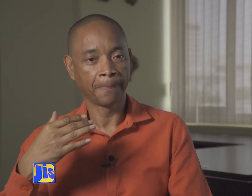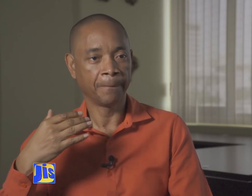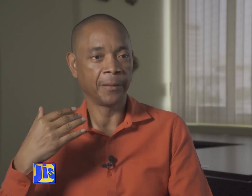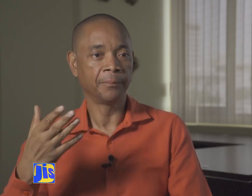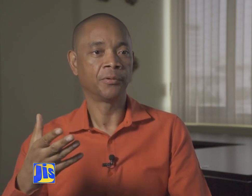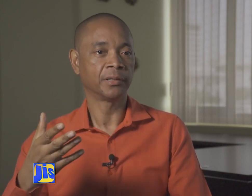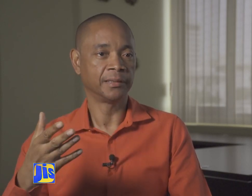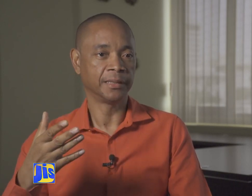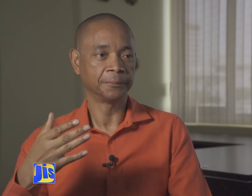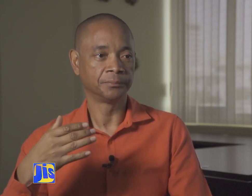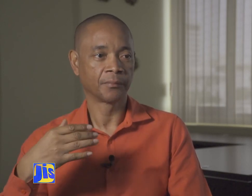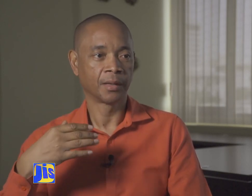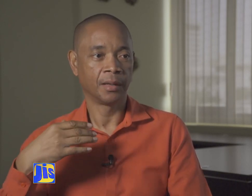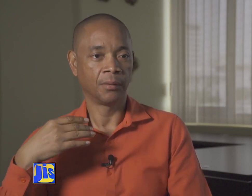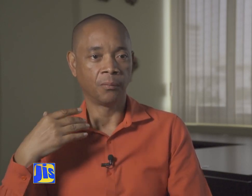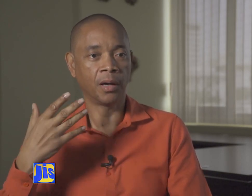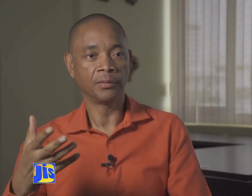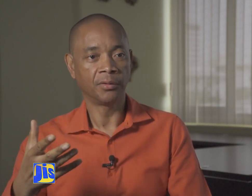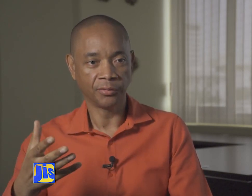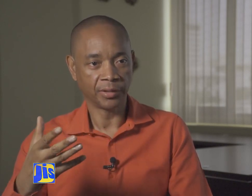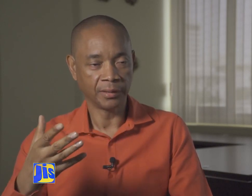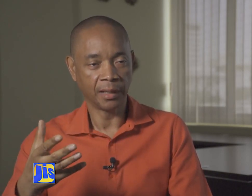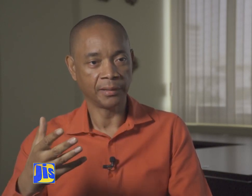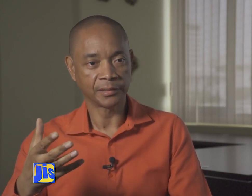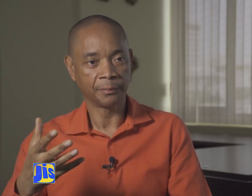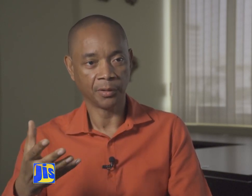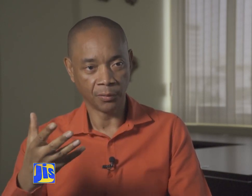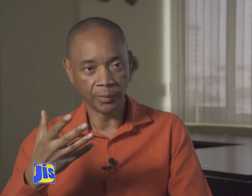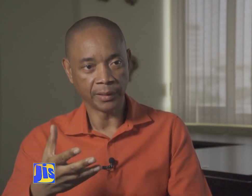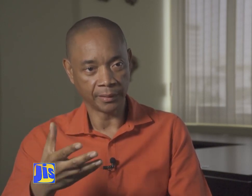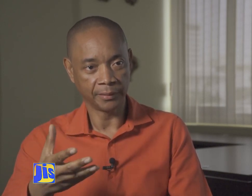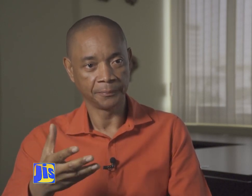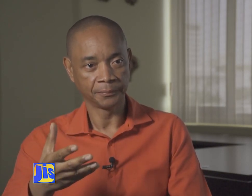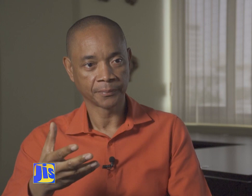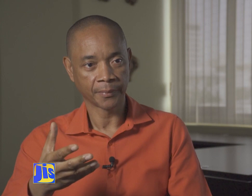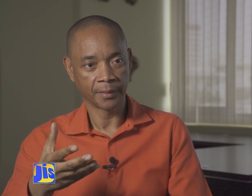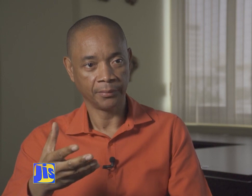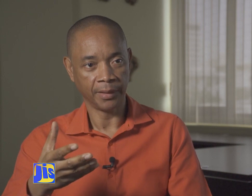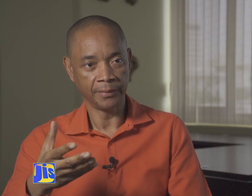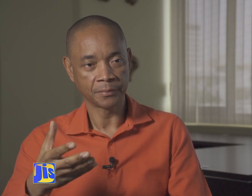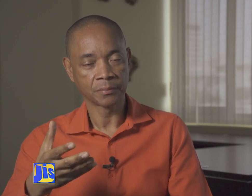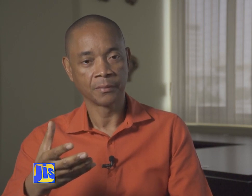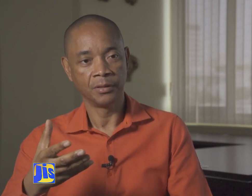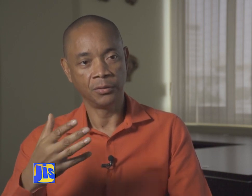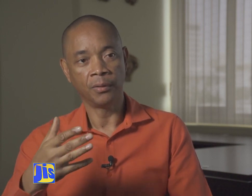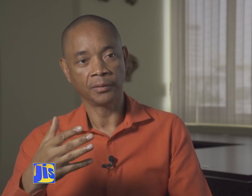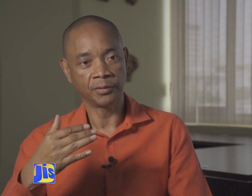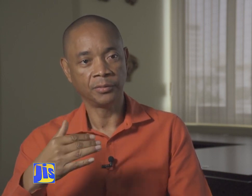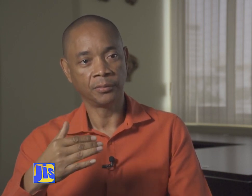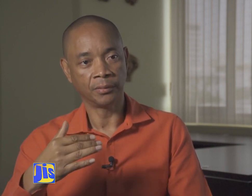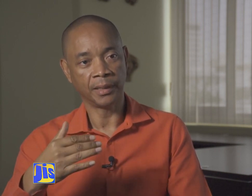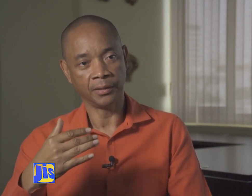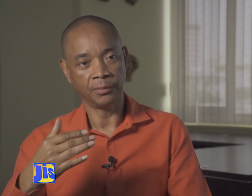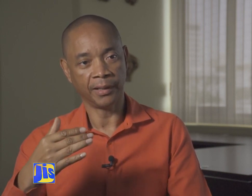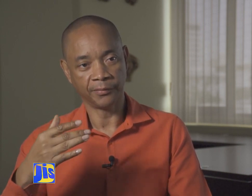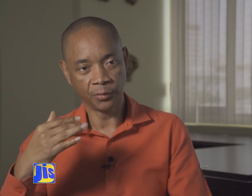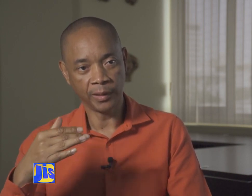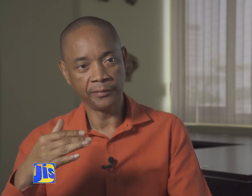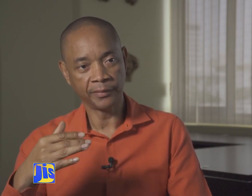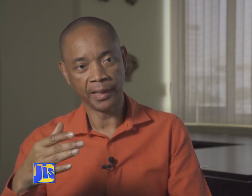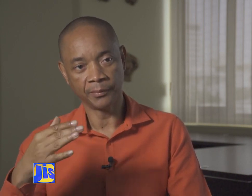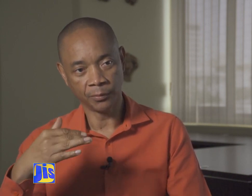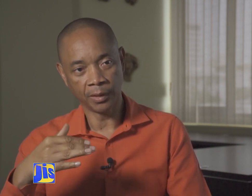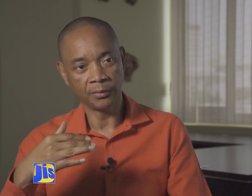are importing $100 per week, right? You want to know that you